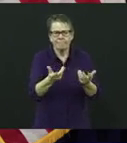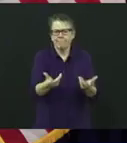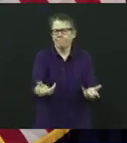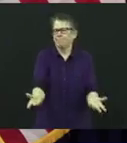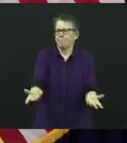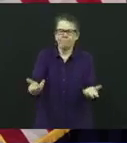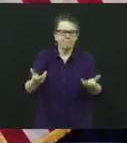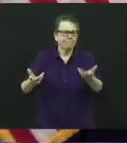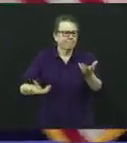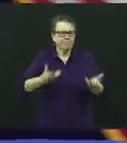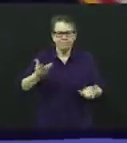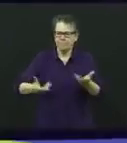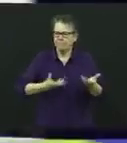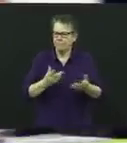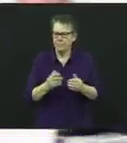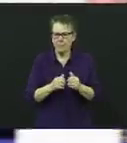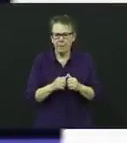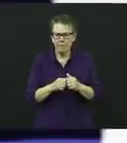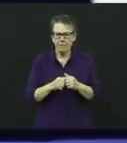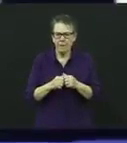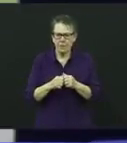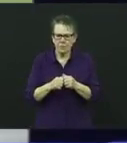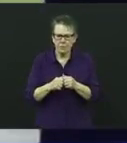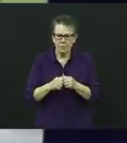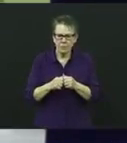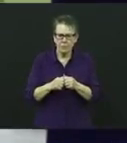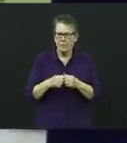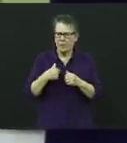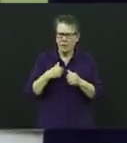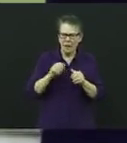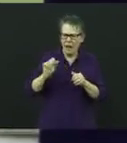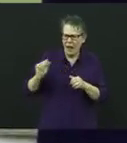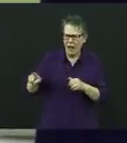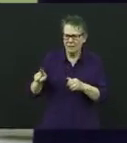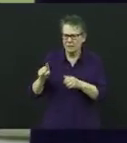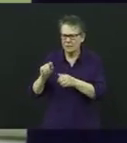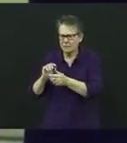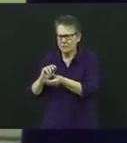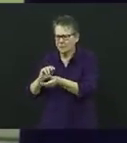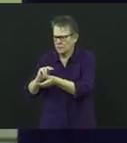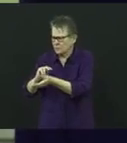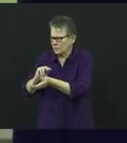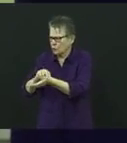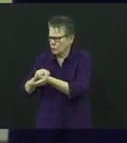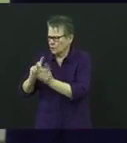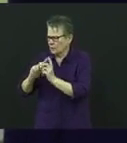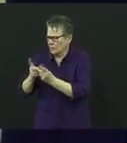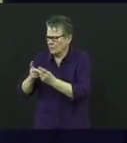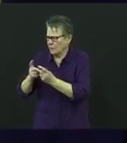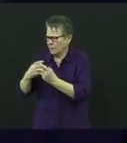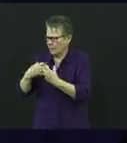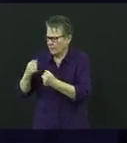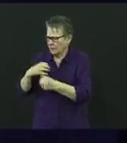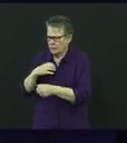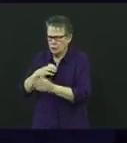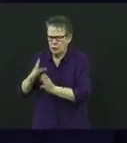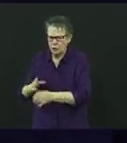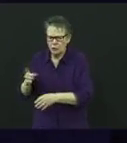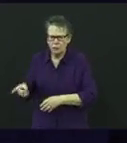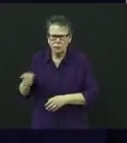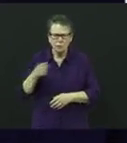jumping in? Each hospital will be 250 beds. We have already identified the supplies we need for the